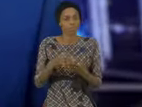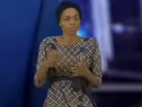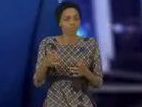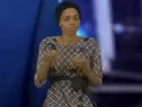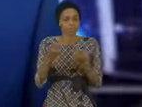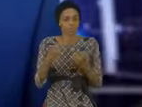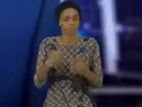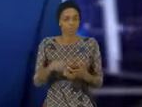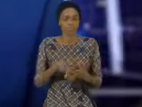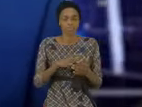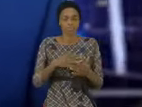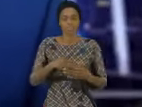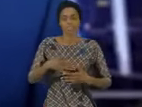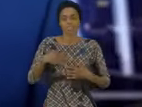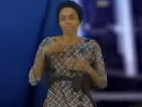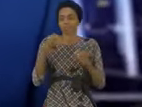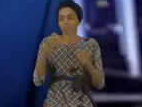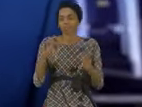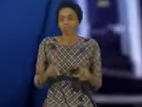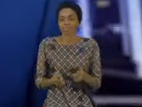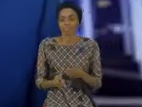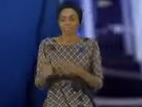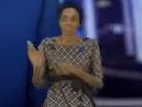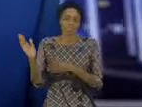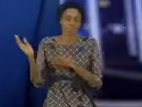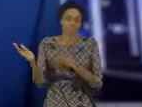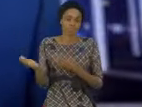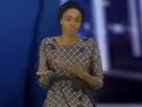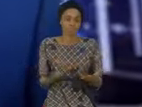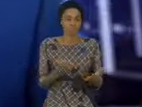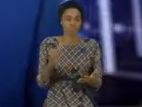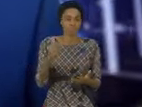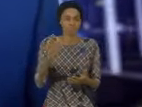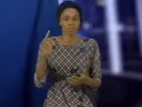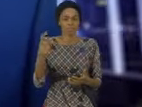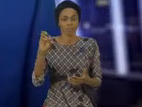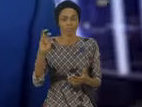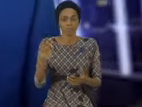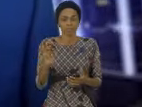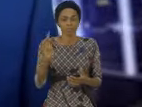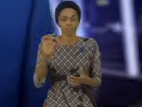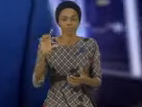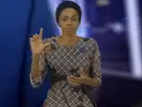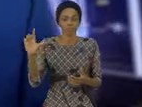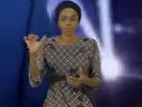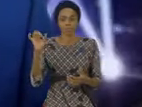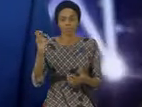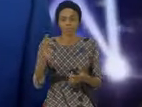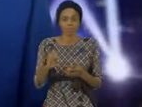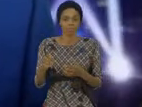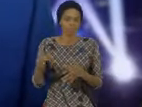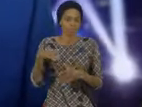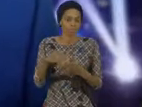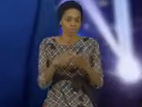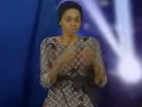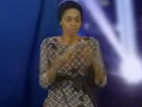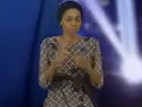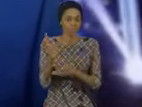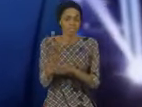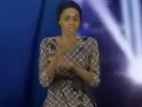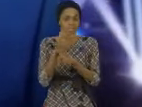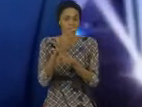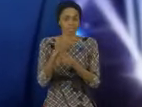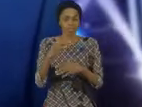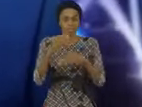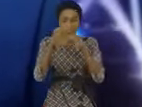to welcome Aaron Williams to lead us in the atmosphere of worship as we wait for the word